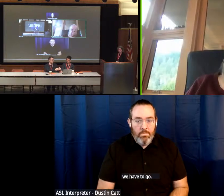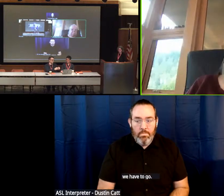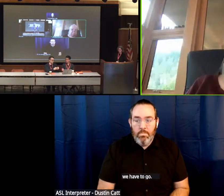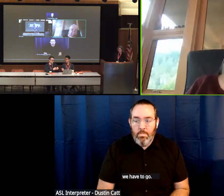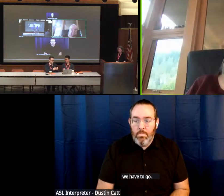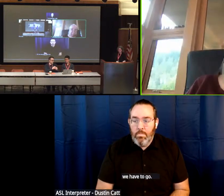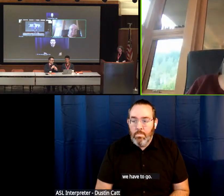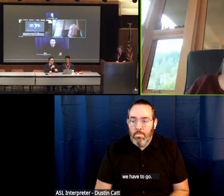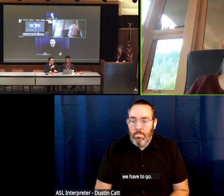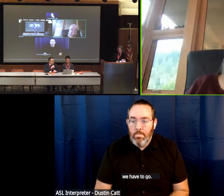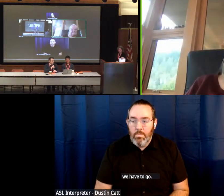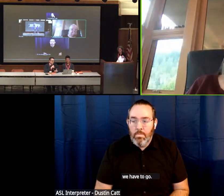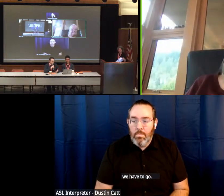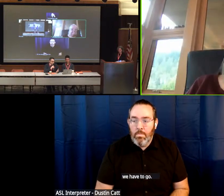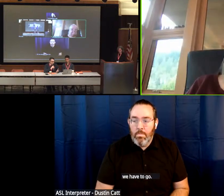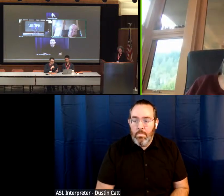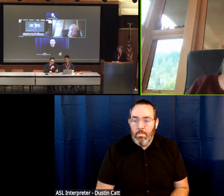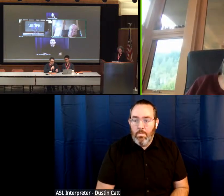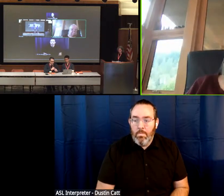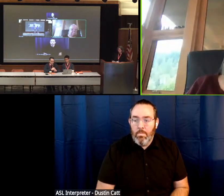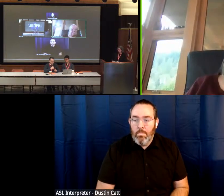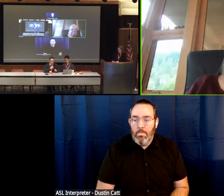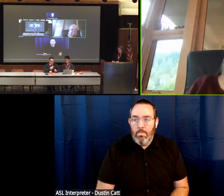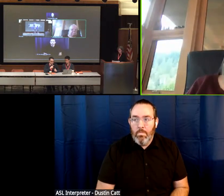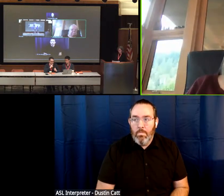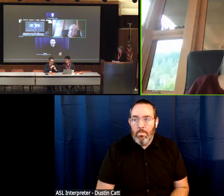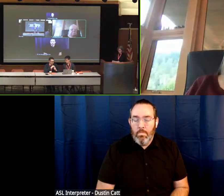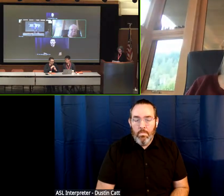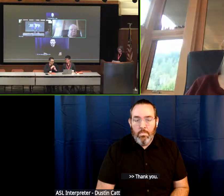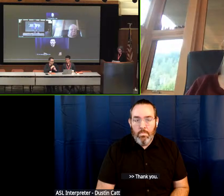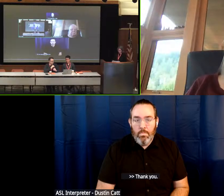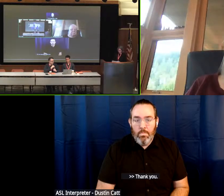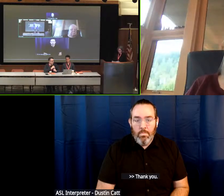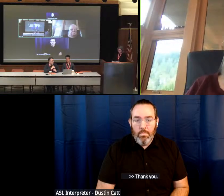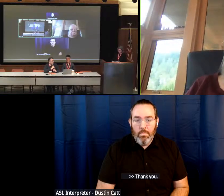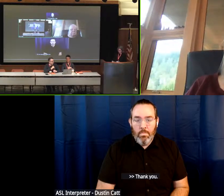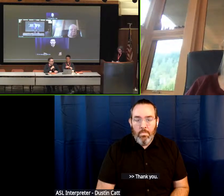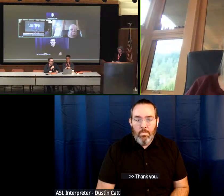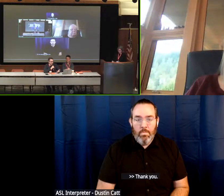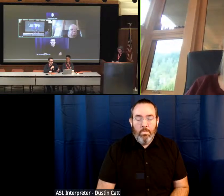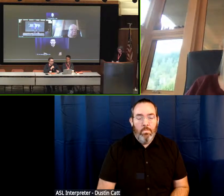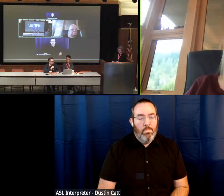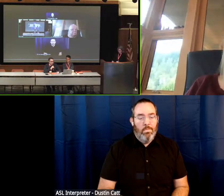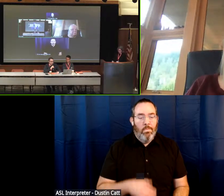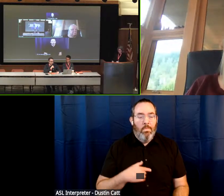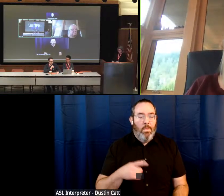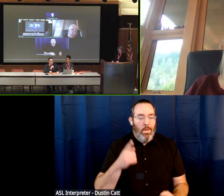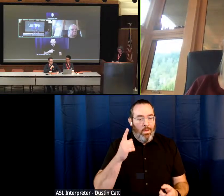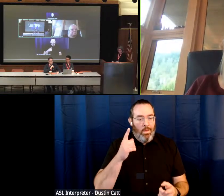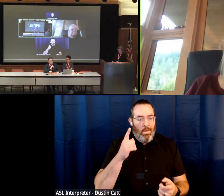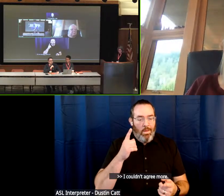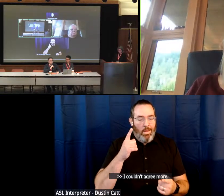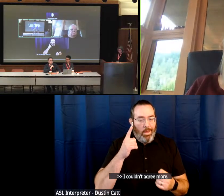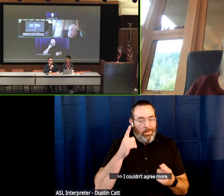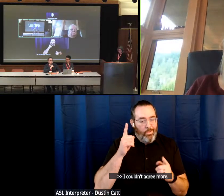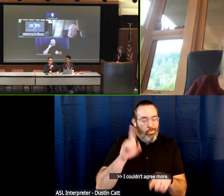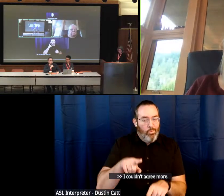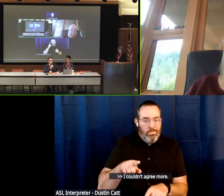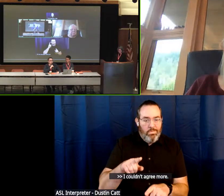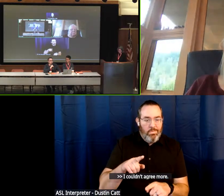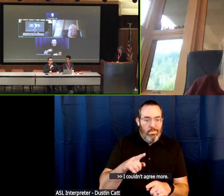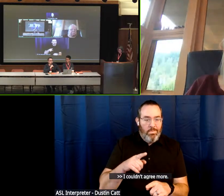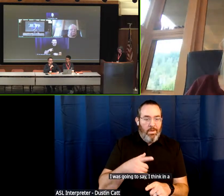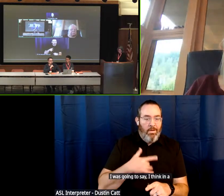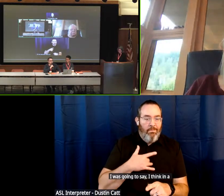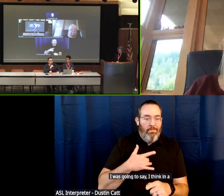I couldn't agree more. I was going to say, I think in a weird way, the intervention part might